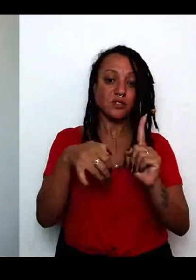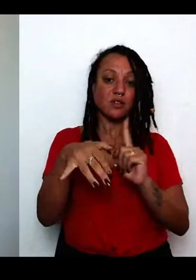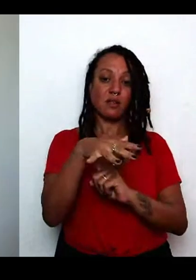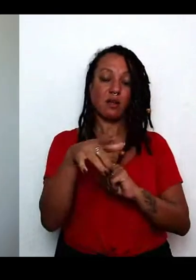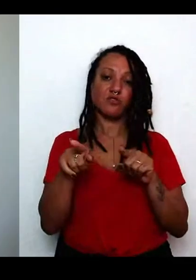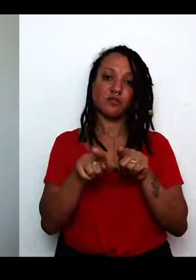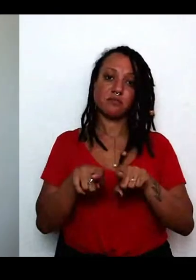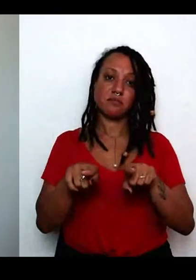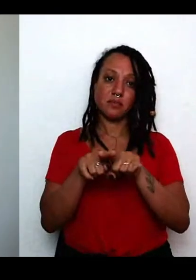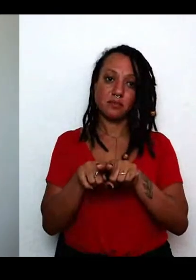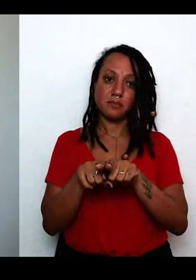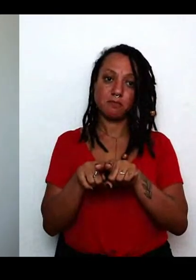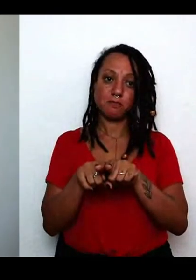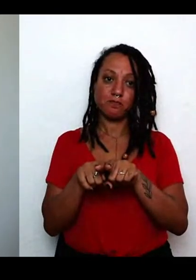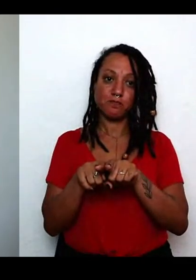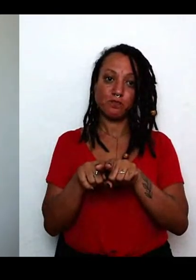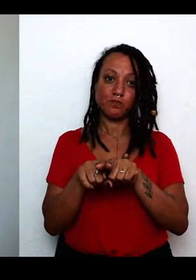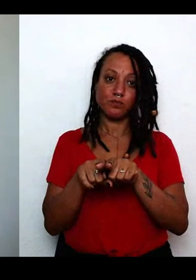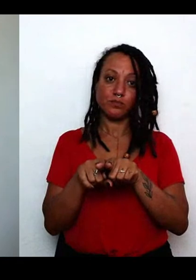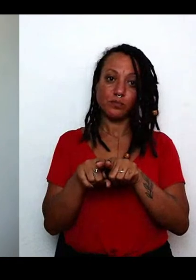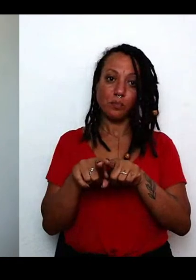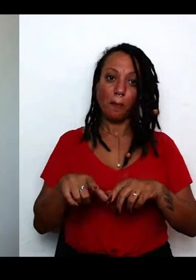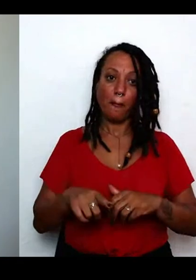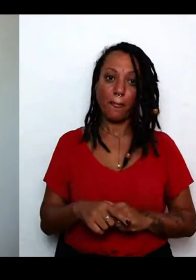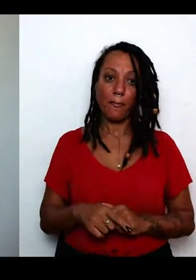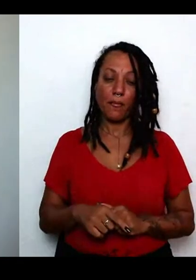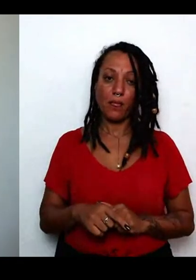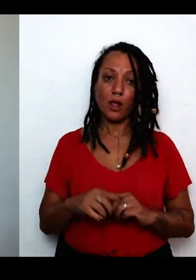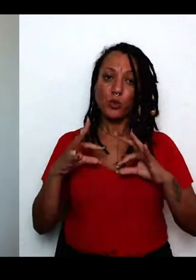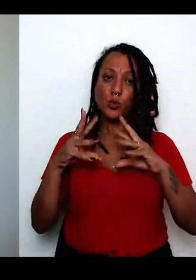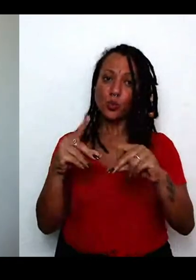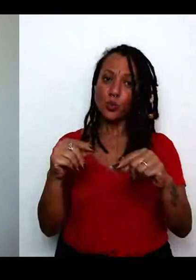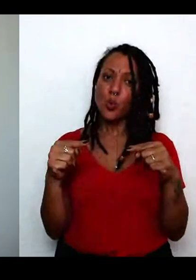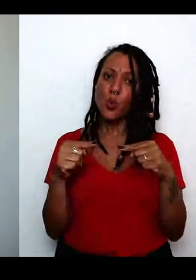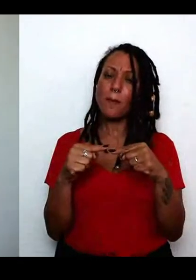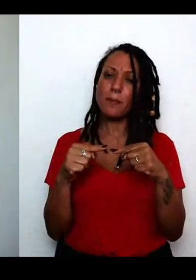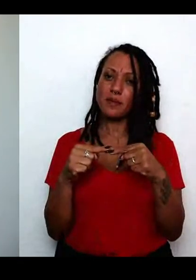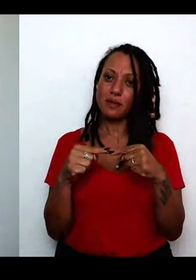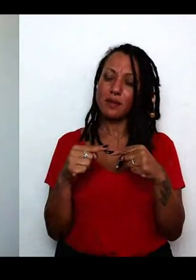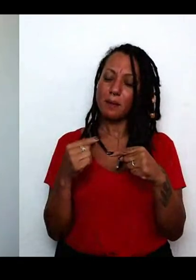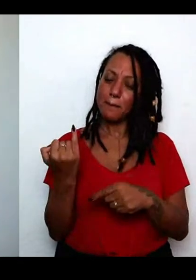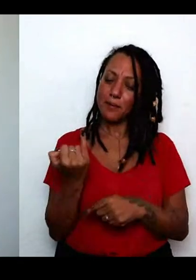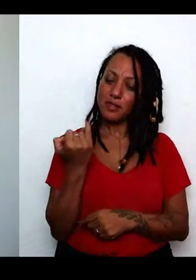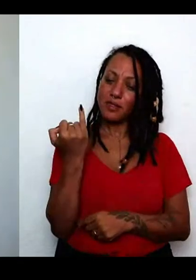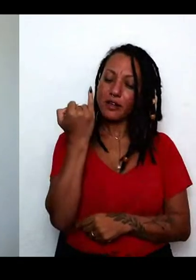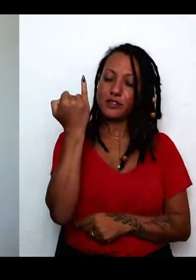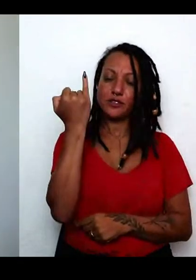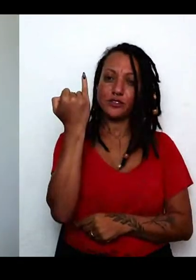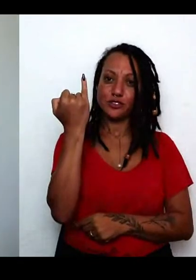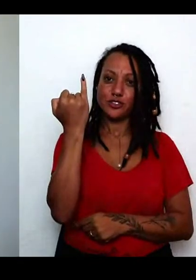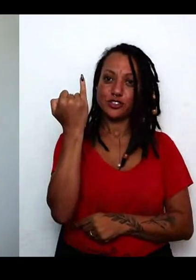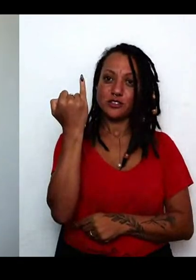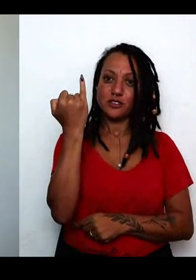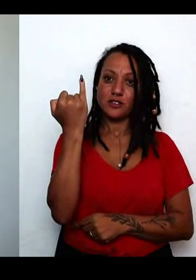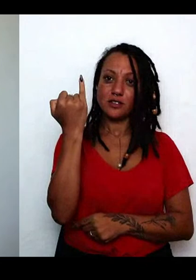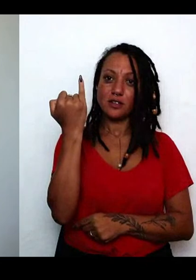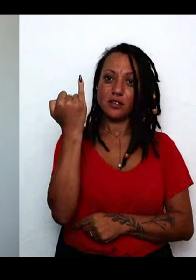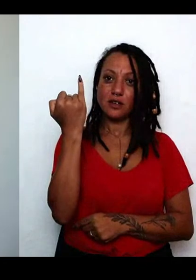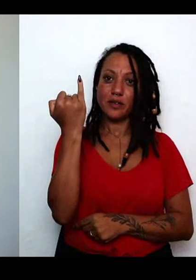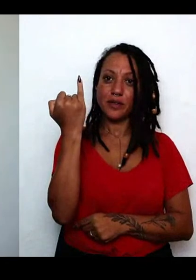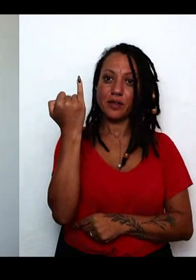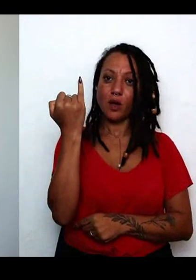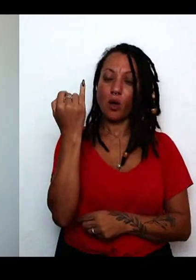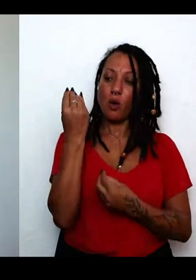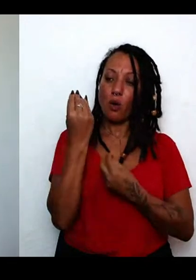connected and I think this is absolutely important and especially also when it comes to you know Finding techno fixes and new supposed